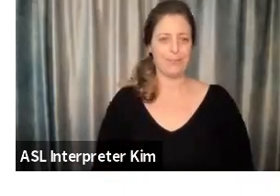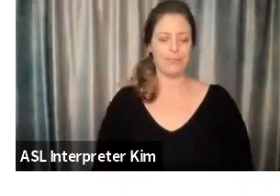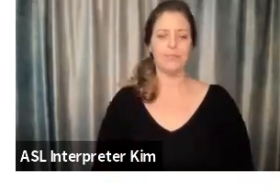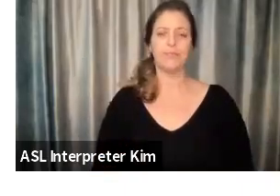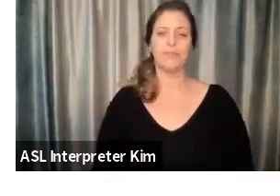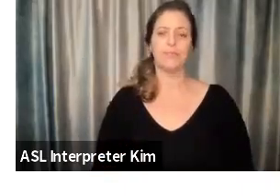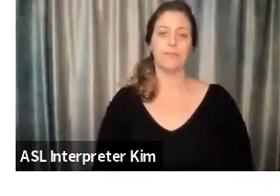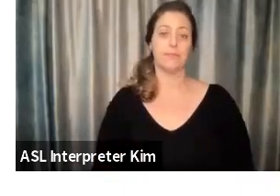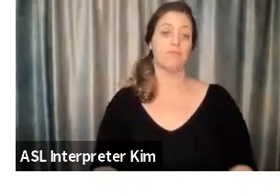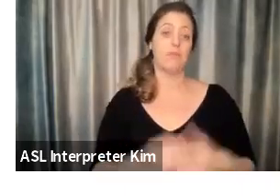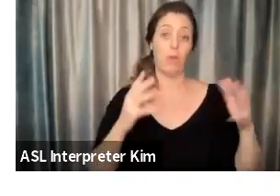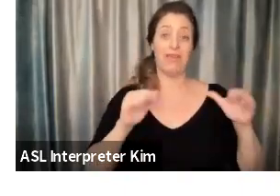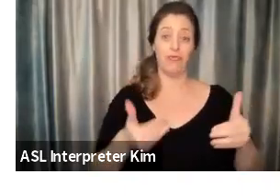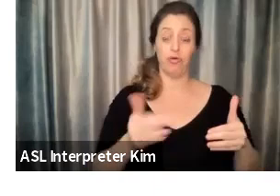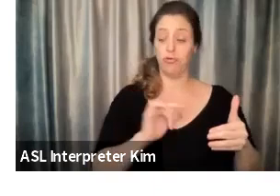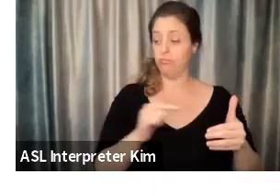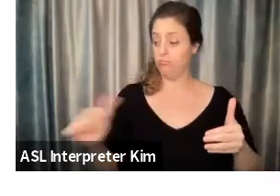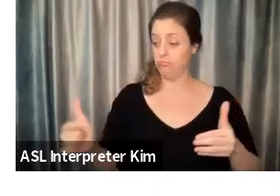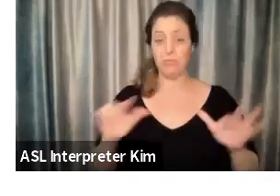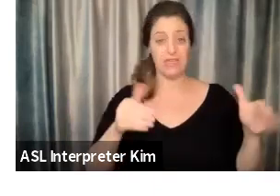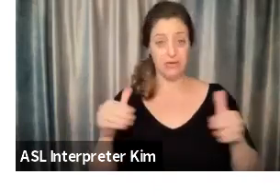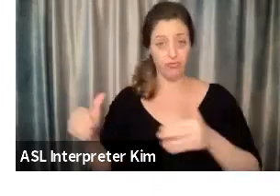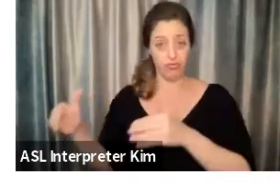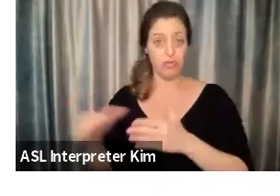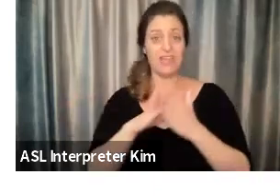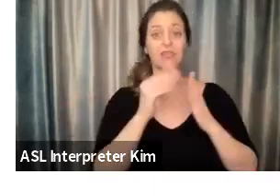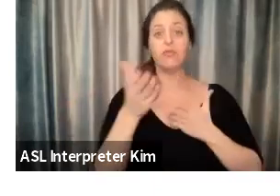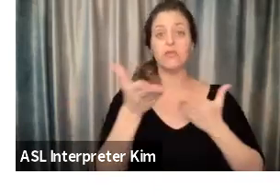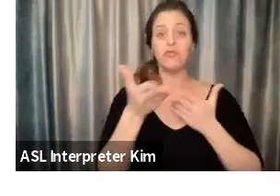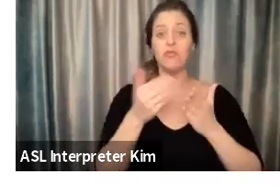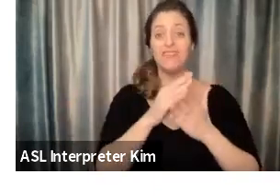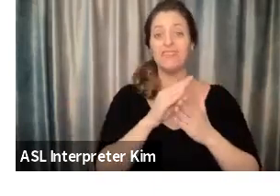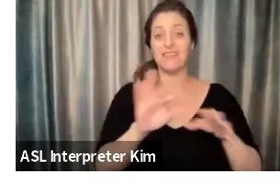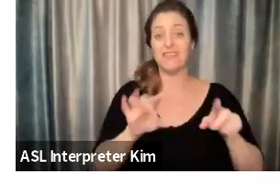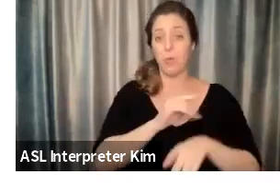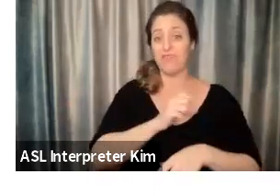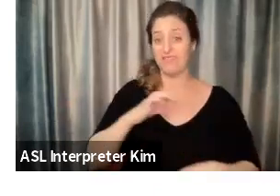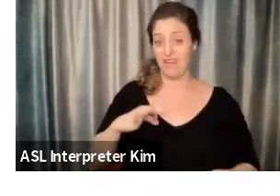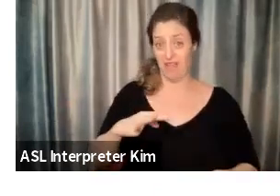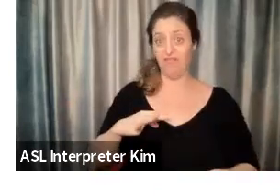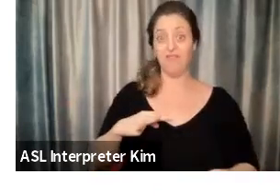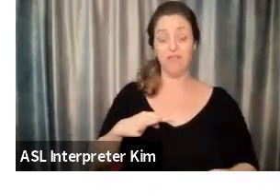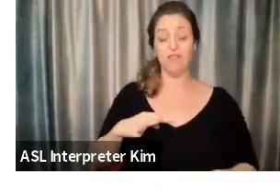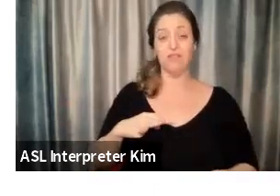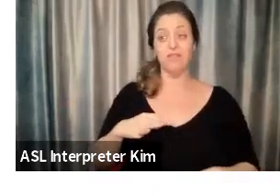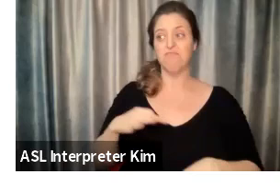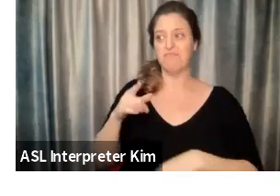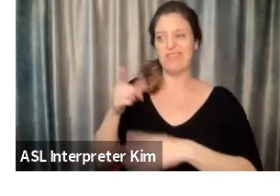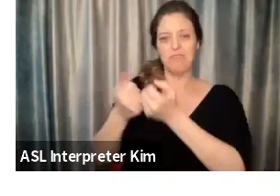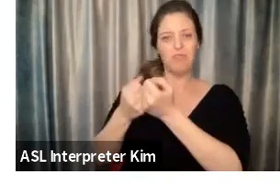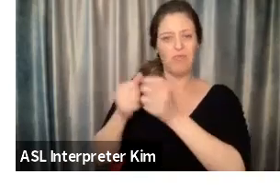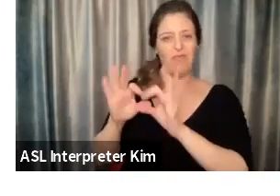We are going to introduce ourselves, the Student Services Department staff that work and supporting many of our families when it comes to